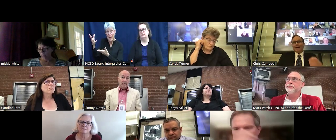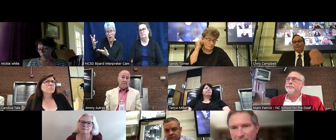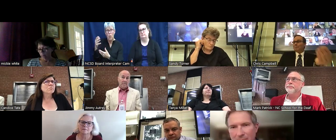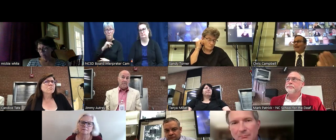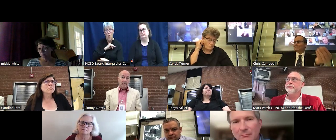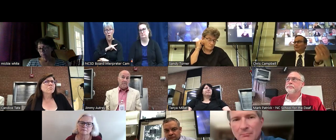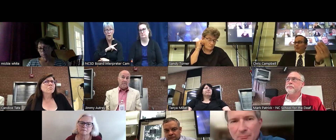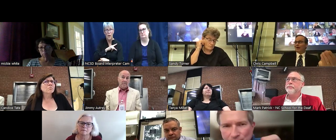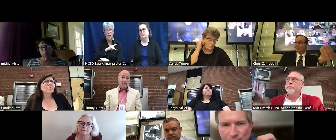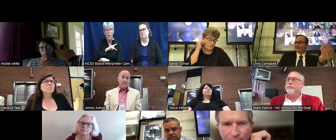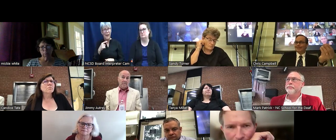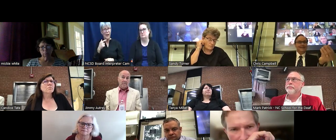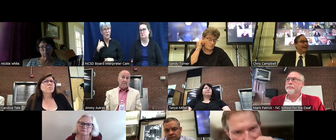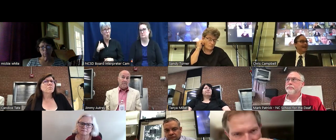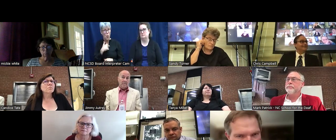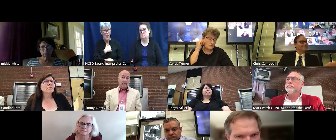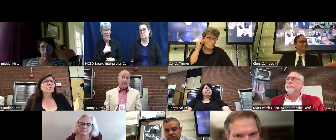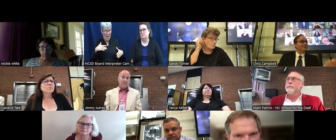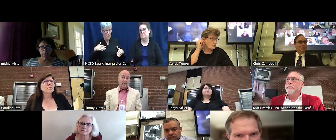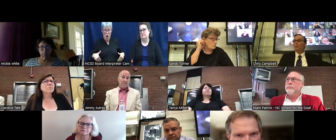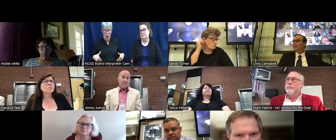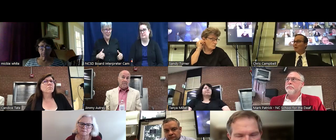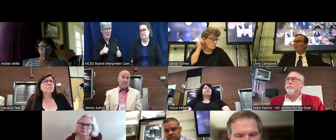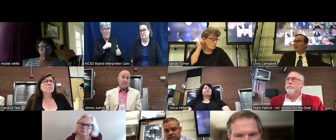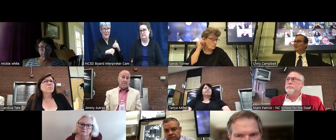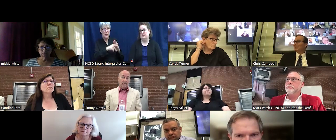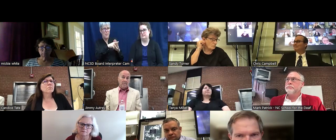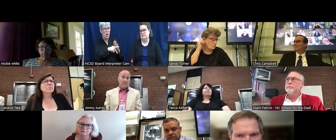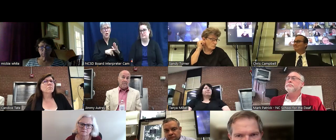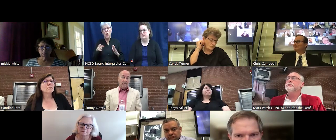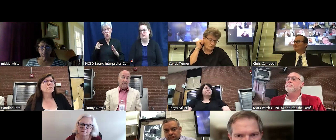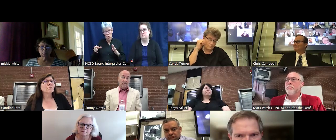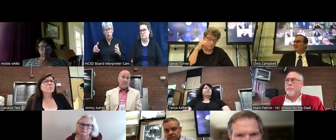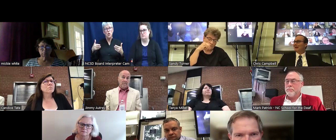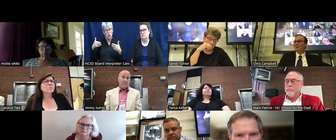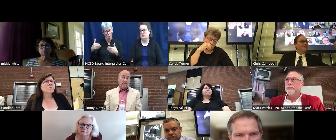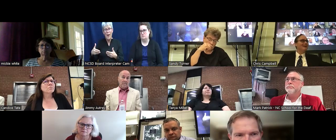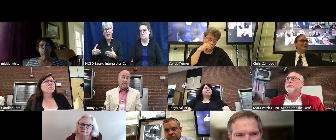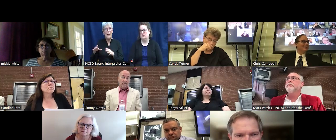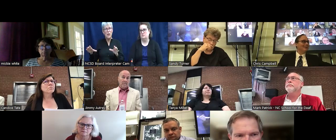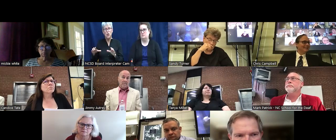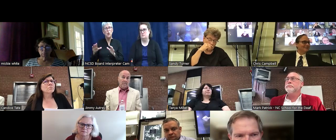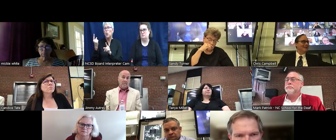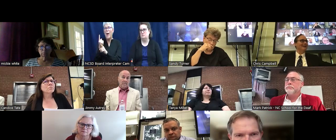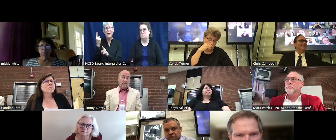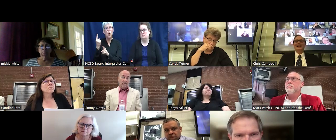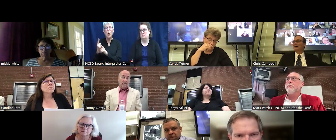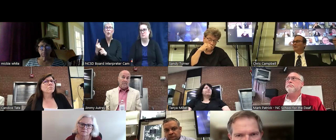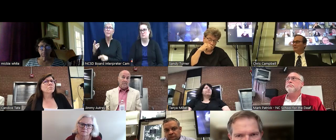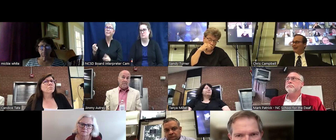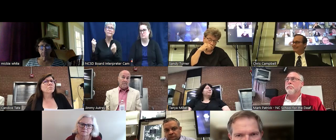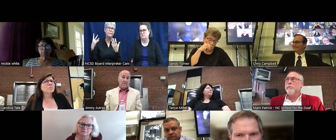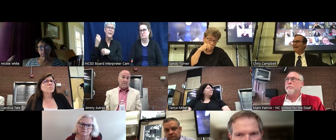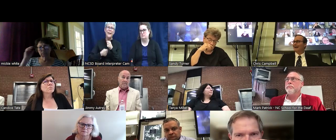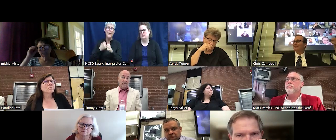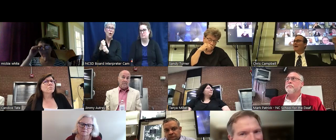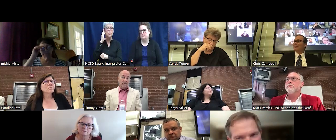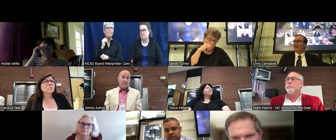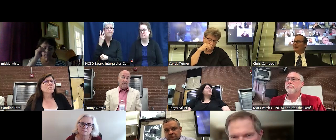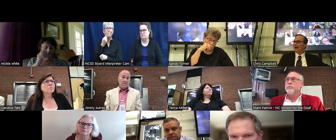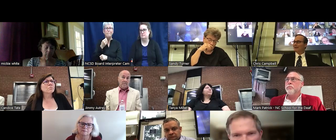we haven't passed a policy yet, do what you've always done. You've been doing this for years now. You've got a